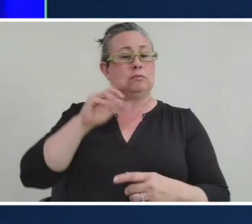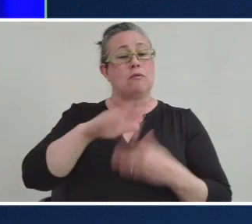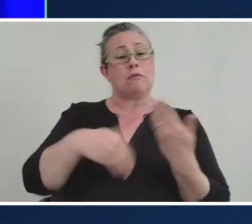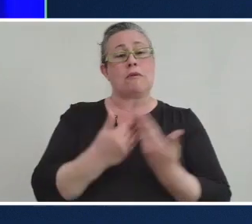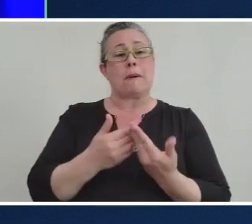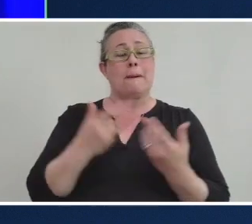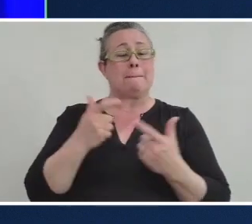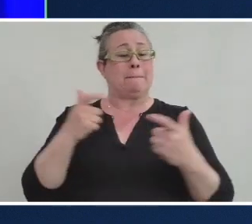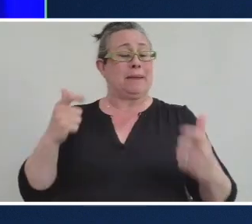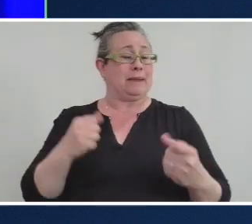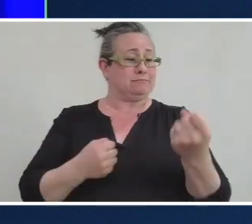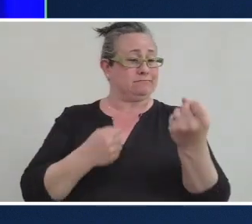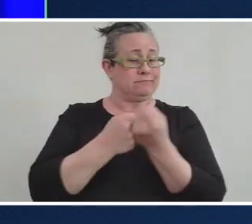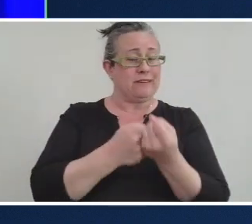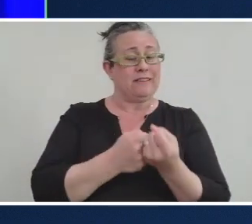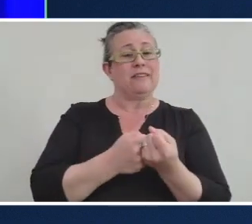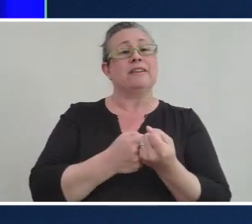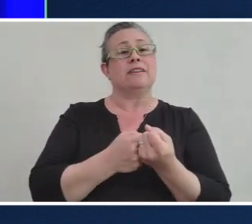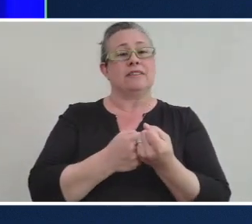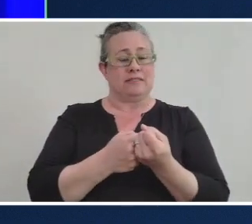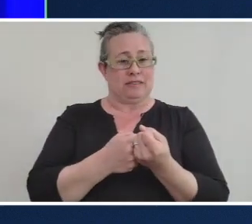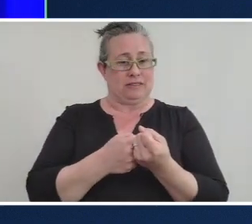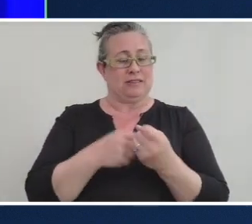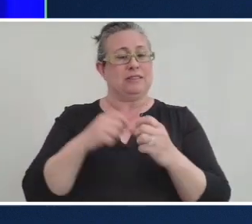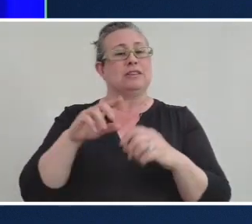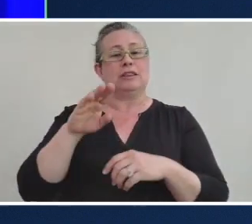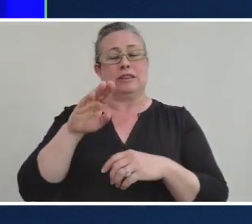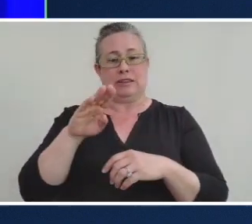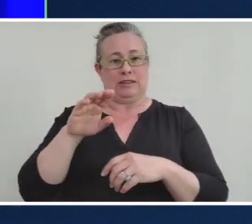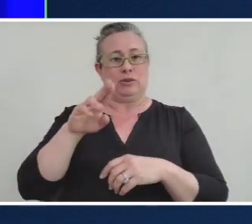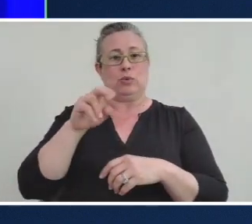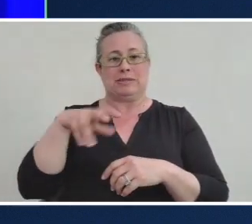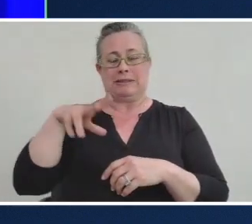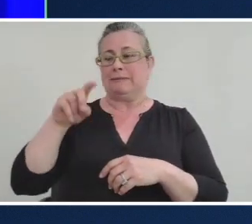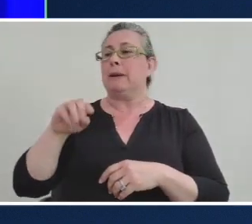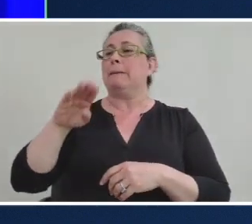of Democracy, Human Rights, and Governance, and we all support